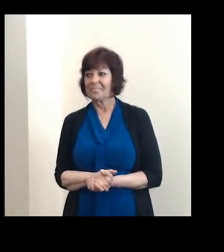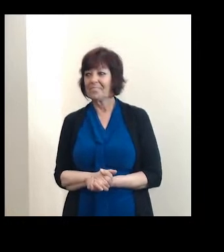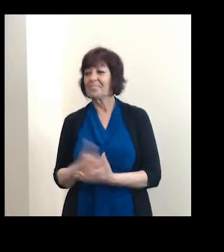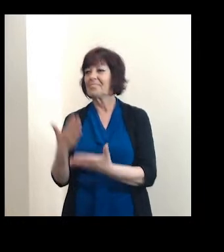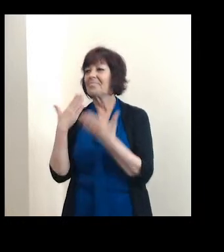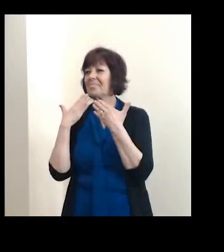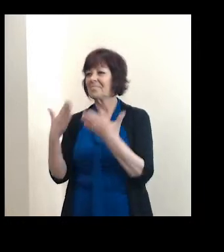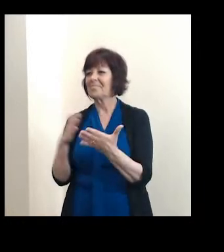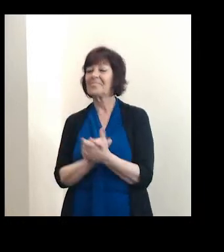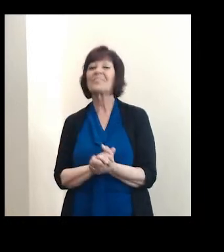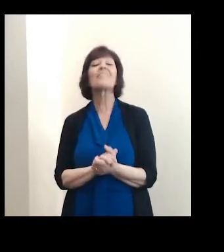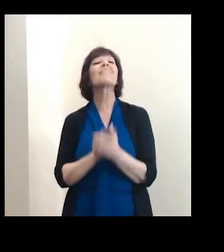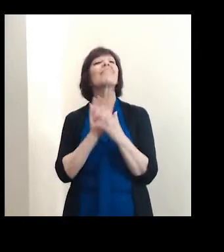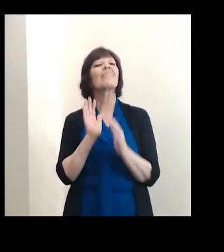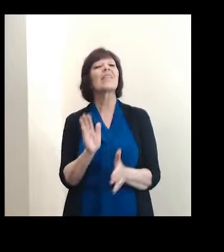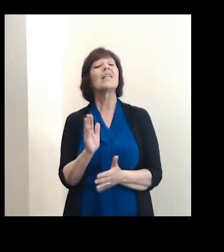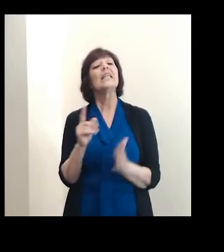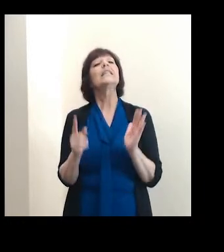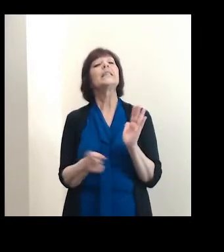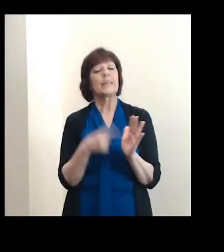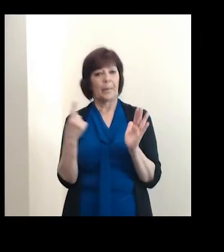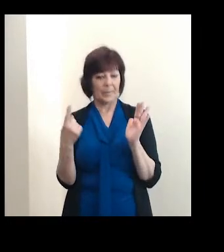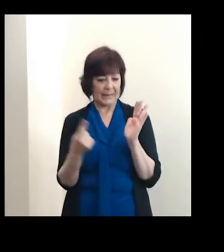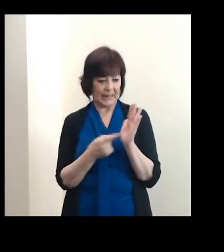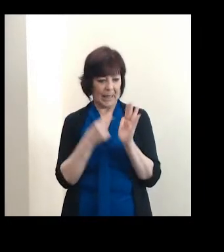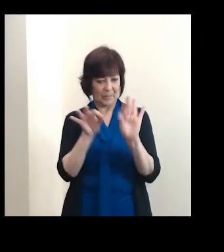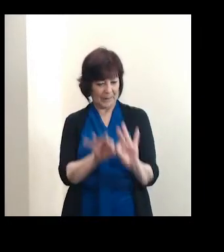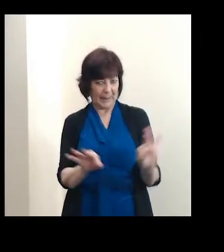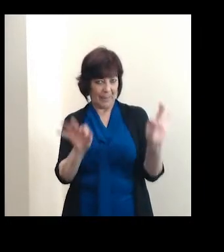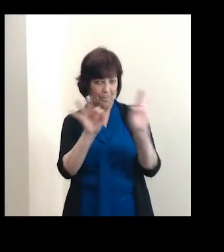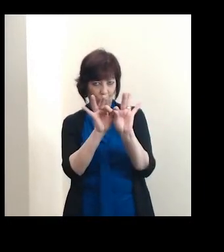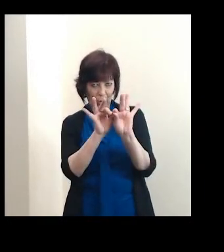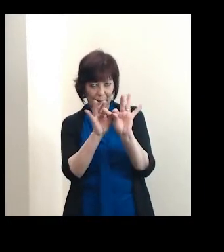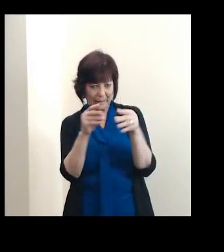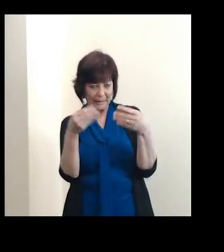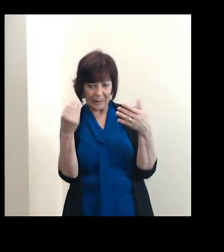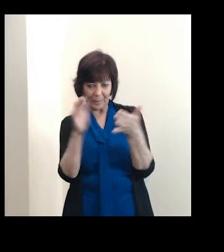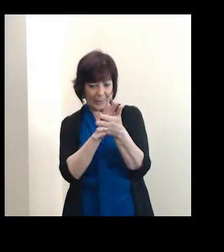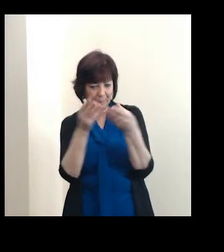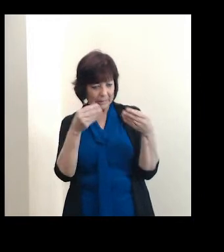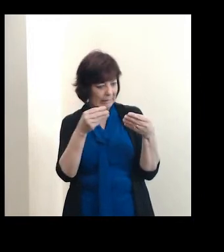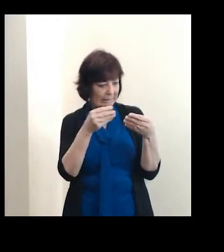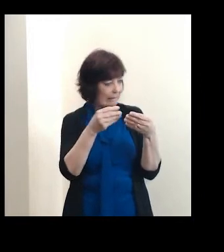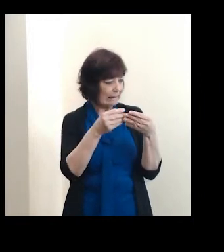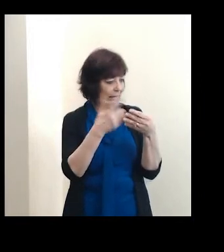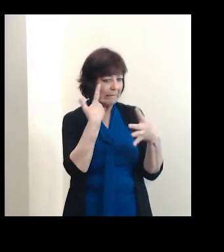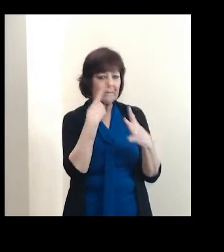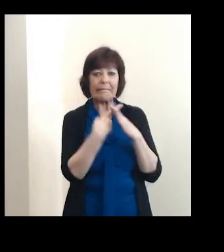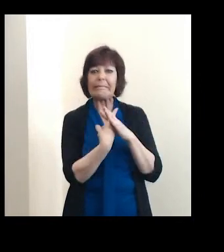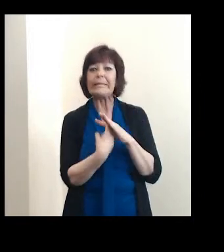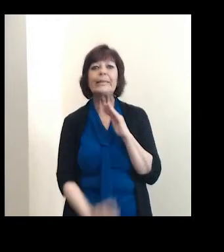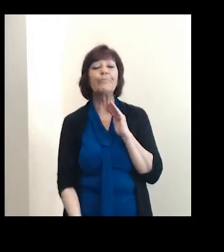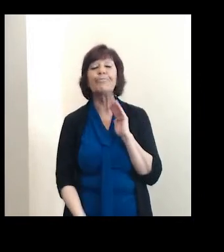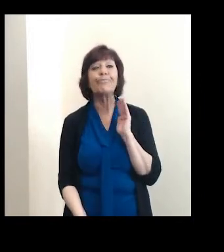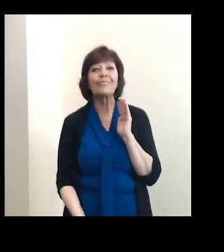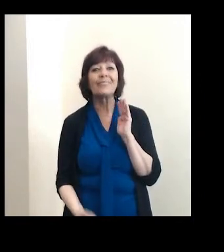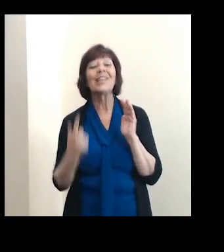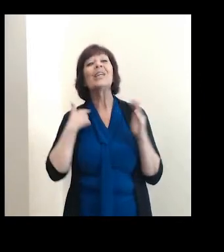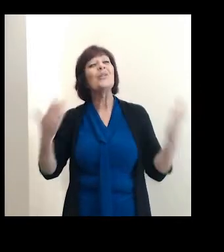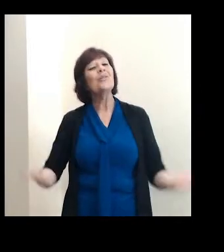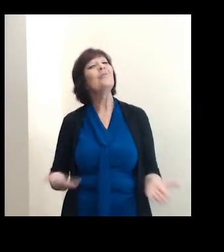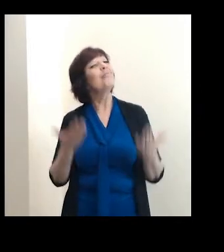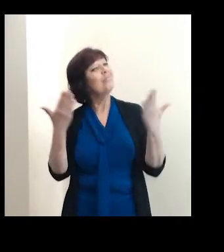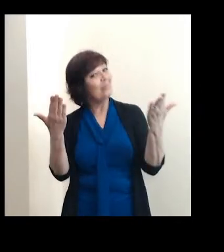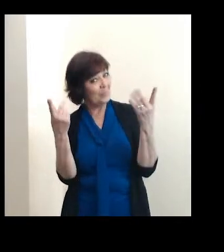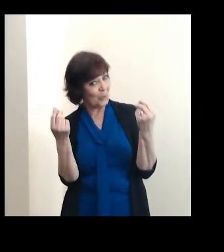Thank you, County Executive. Yeah, so, sometimes important pieces of paper seem to have legs and they just walk away. So what we recommend